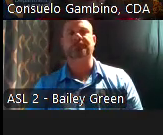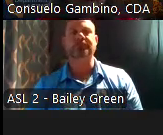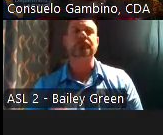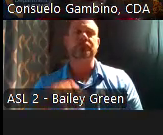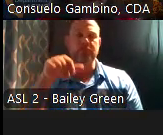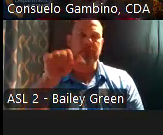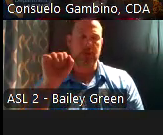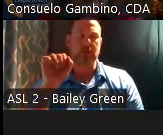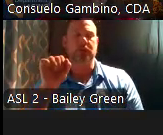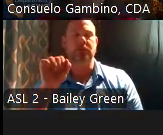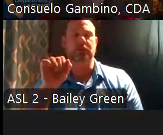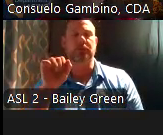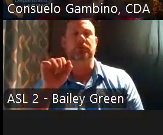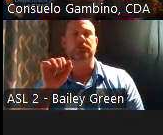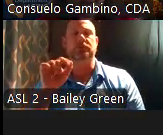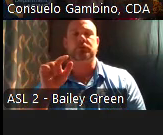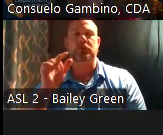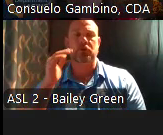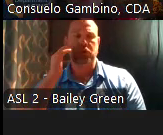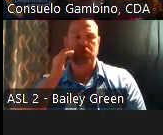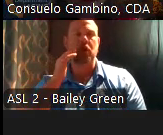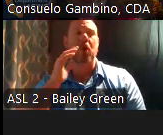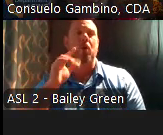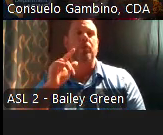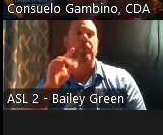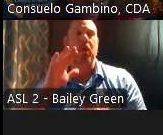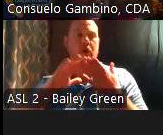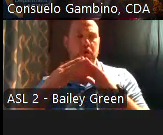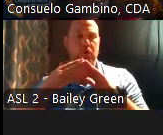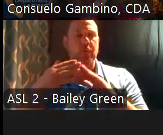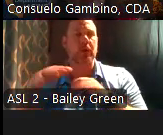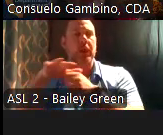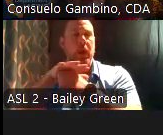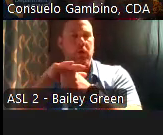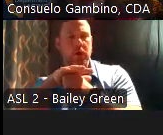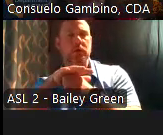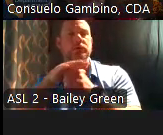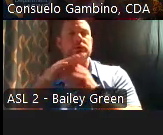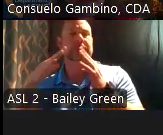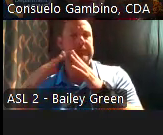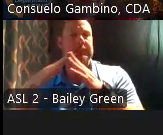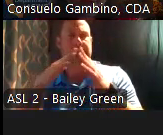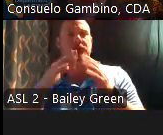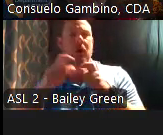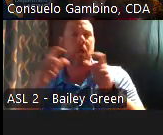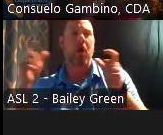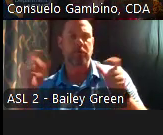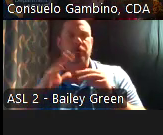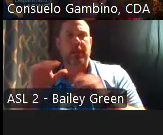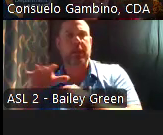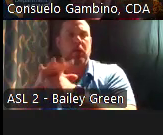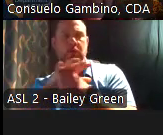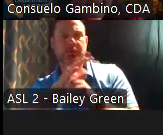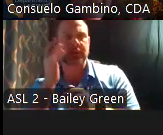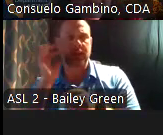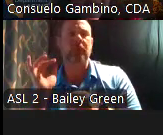So there are, of course, the urban areas are a lot larger than other areas in California.